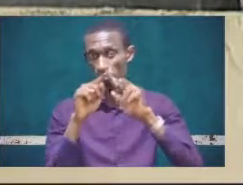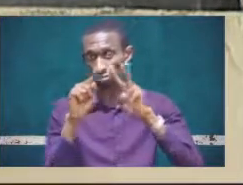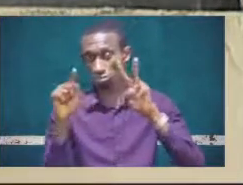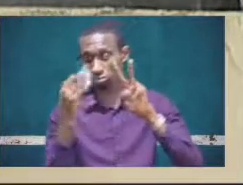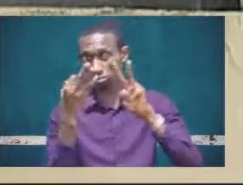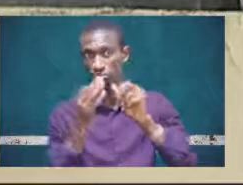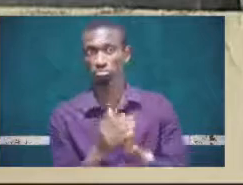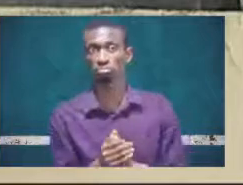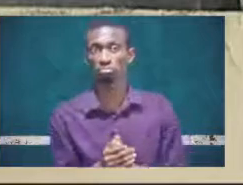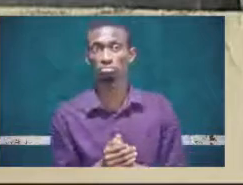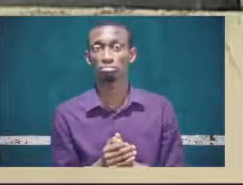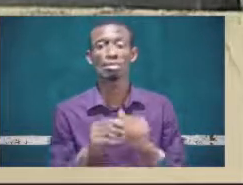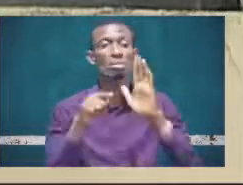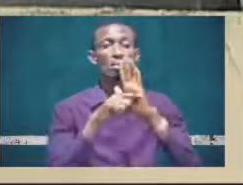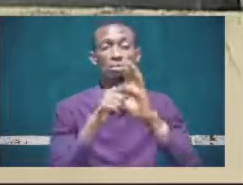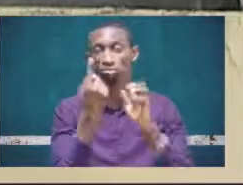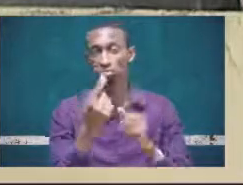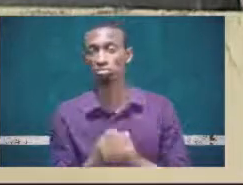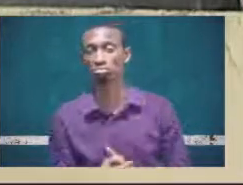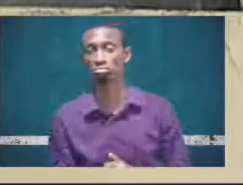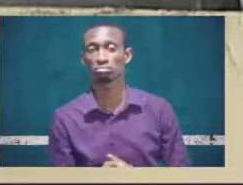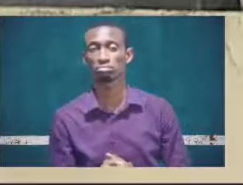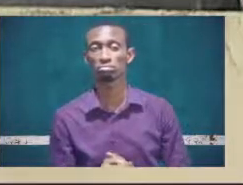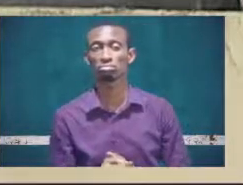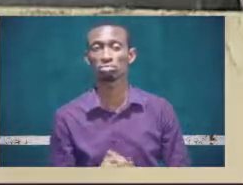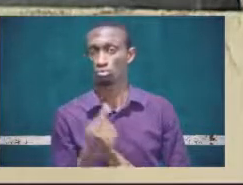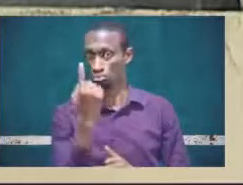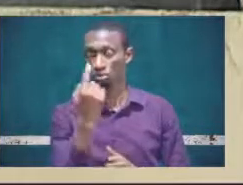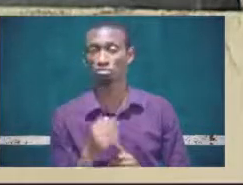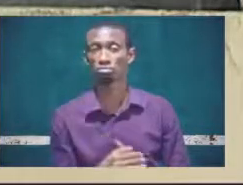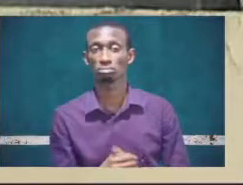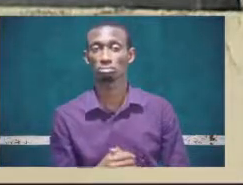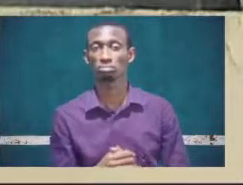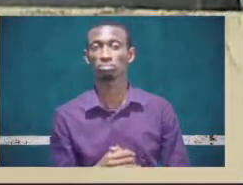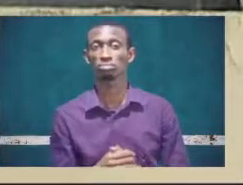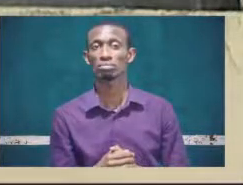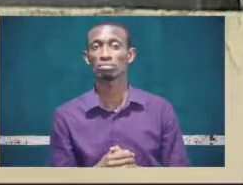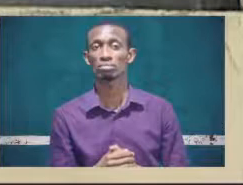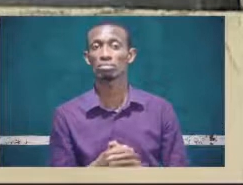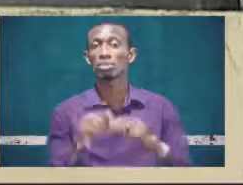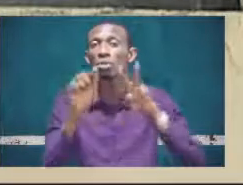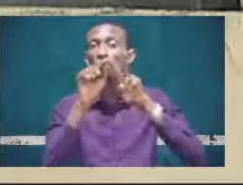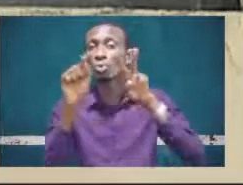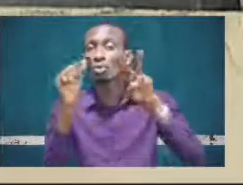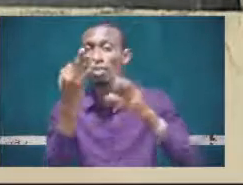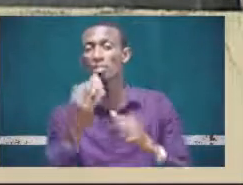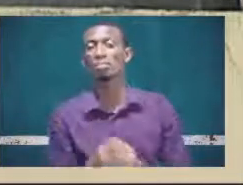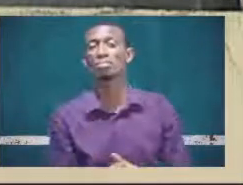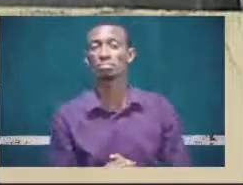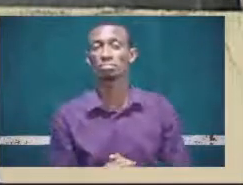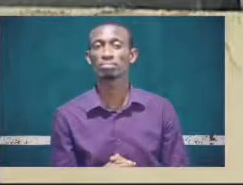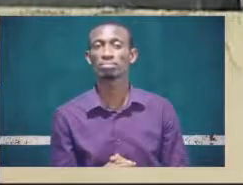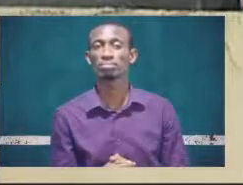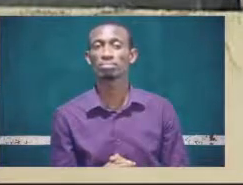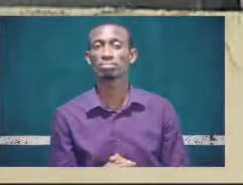I have -1, 1, square root of 3,